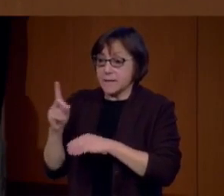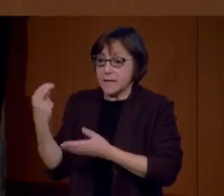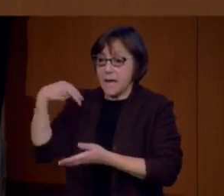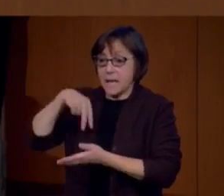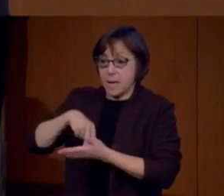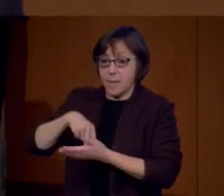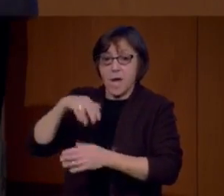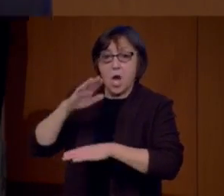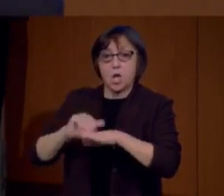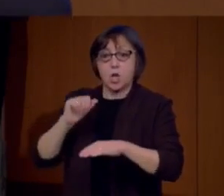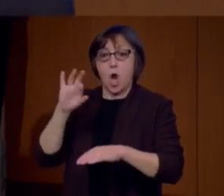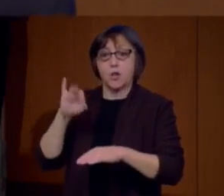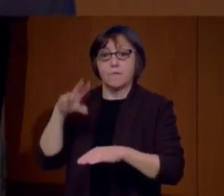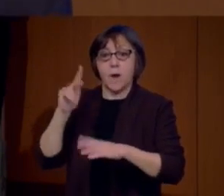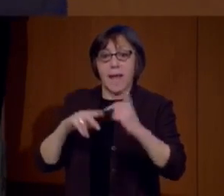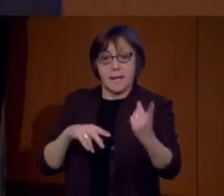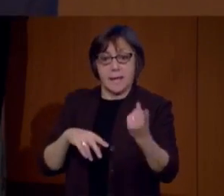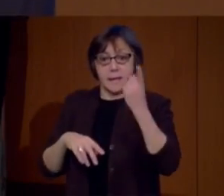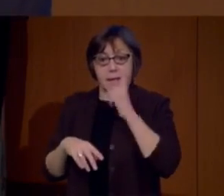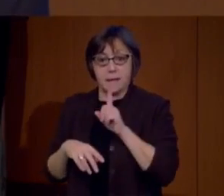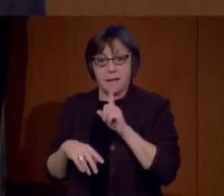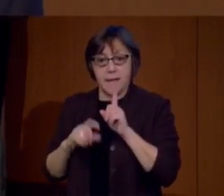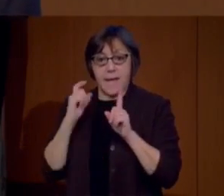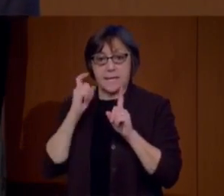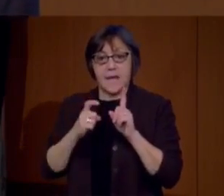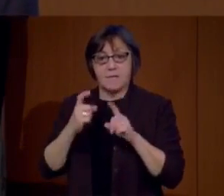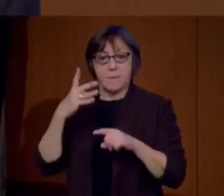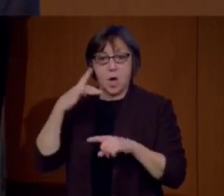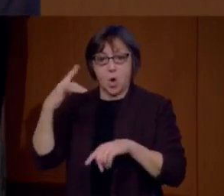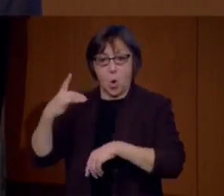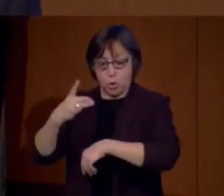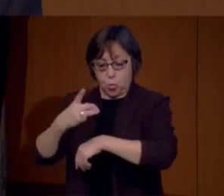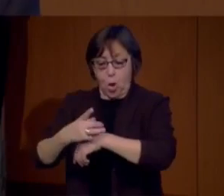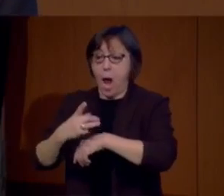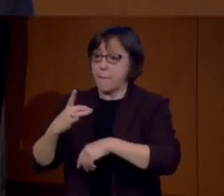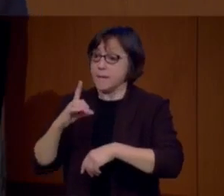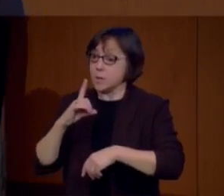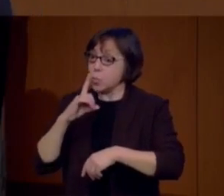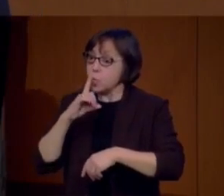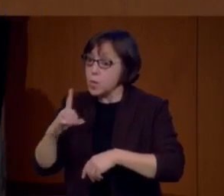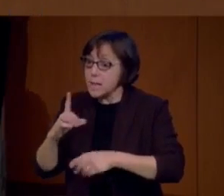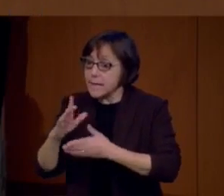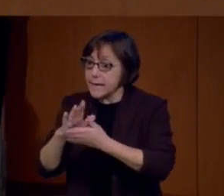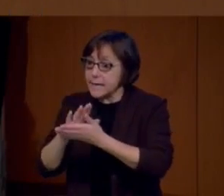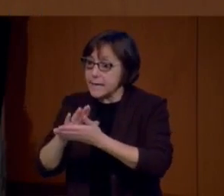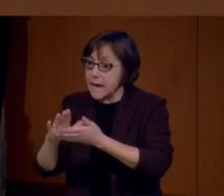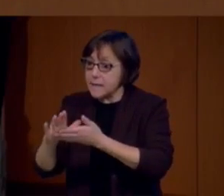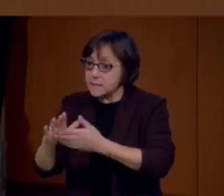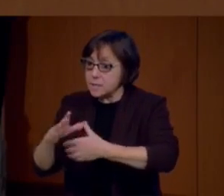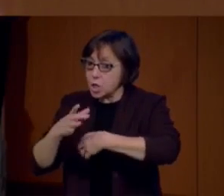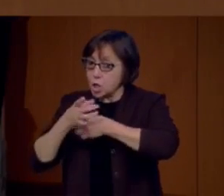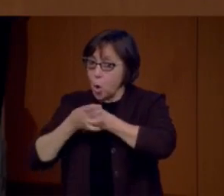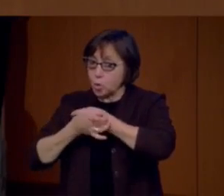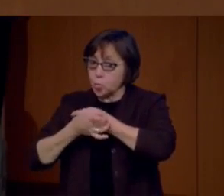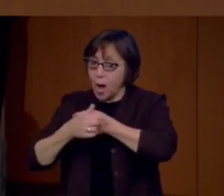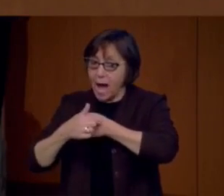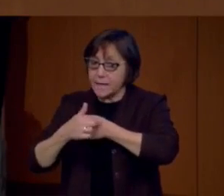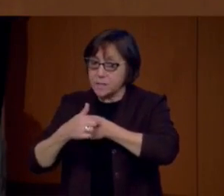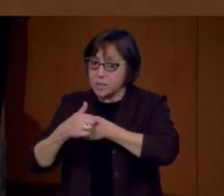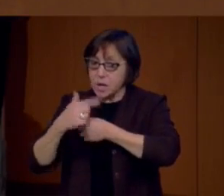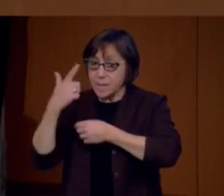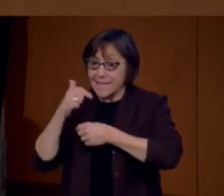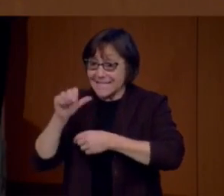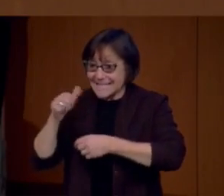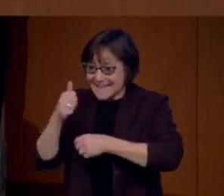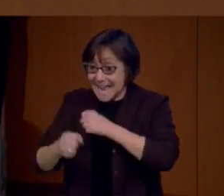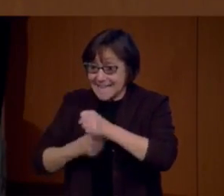and called Frank up to the stage and gave him a gold watch. I mean, a really nice gold watch. Because in 10 years